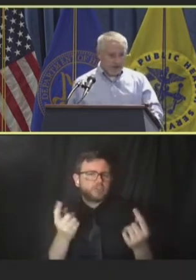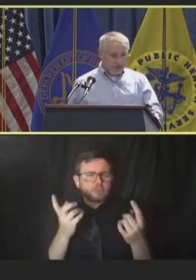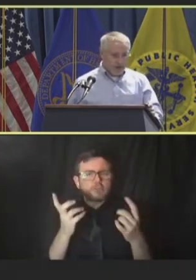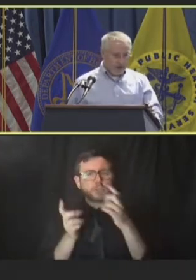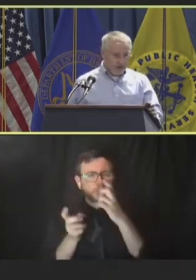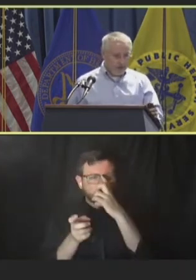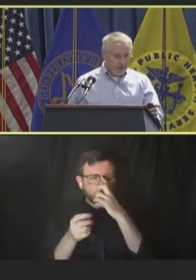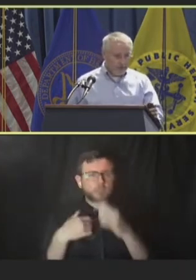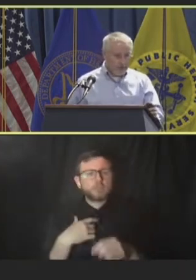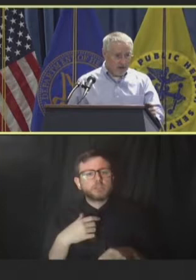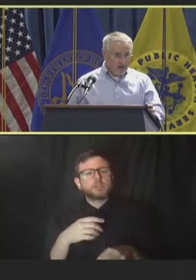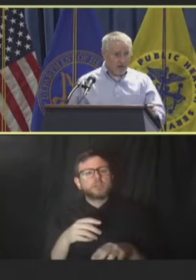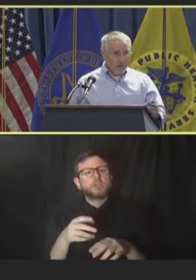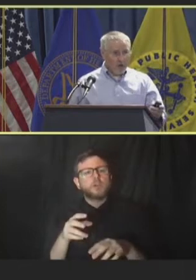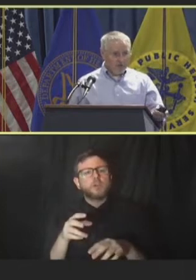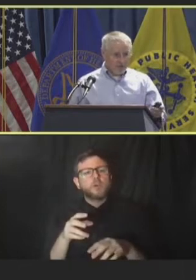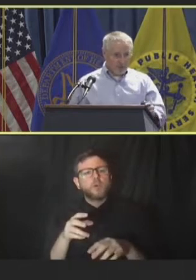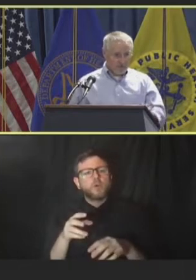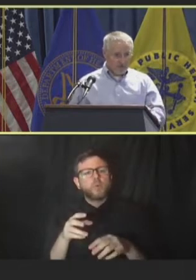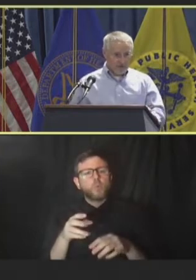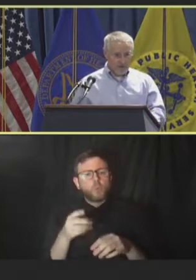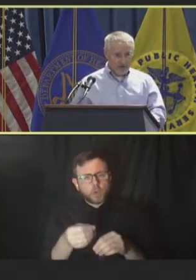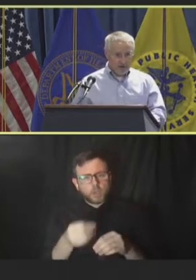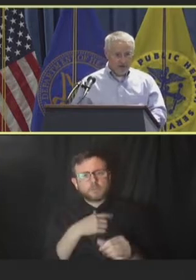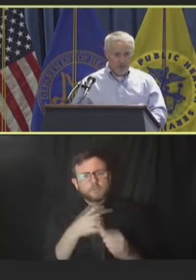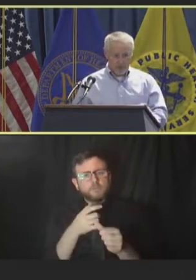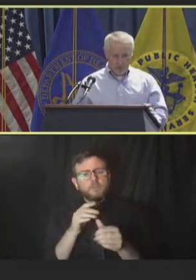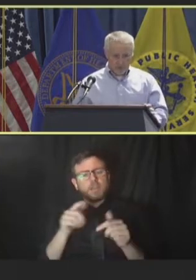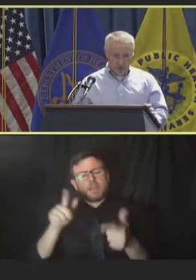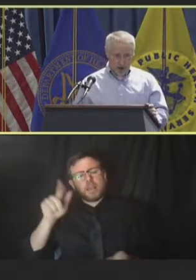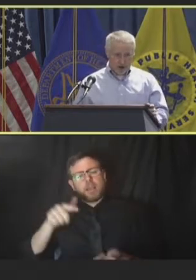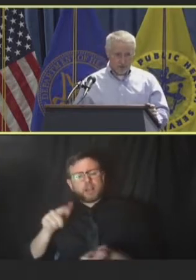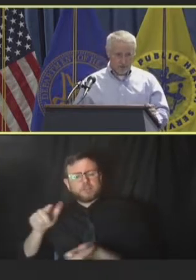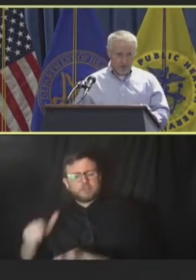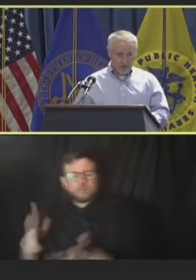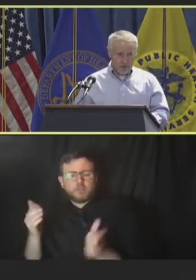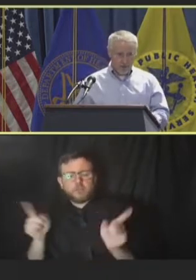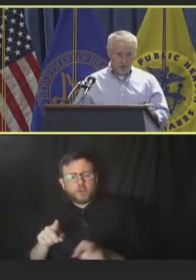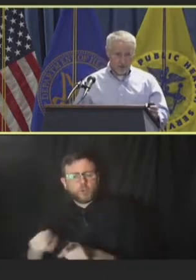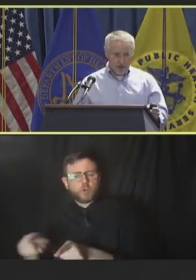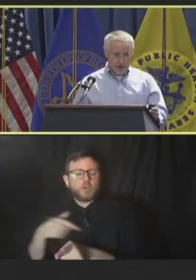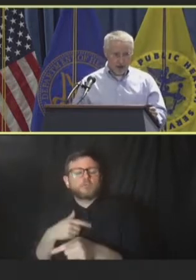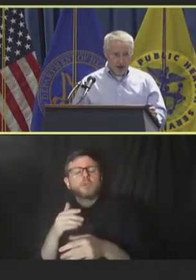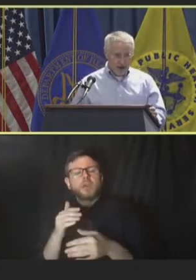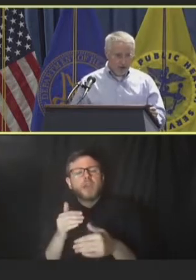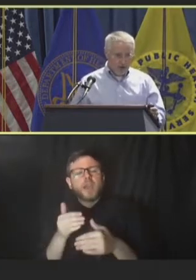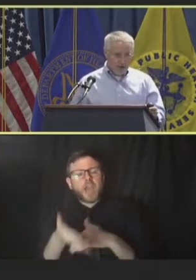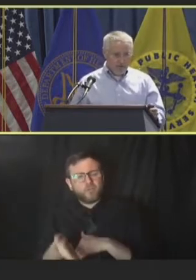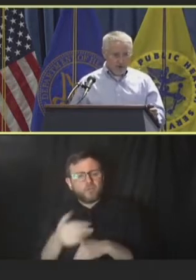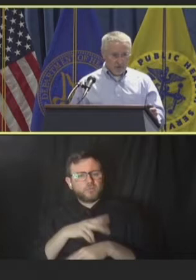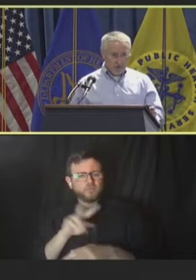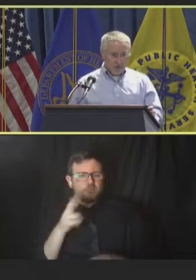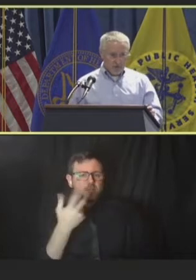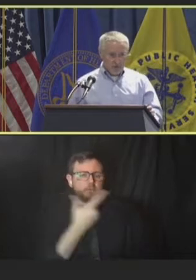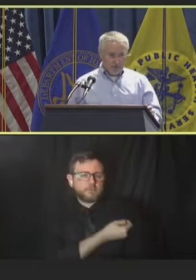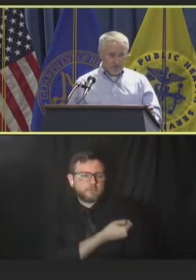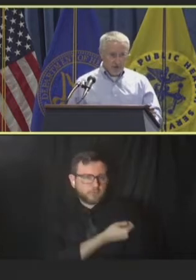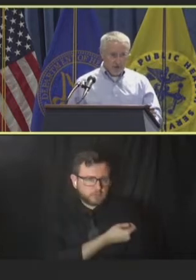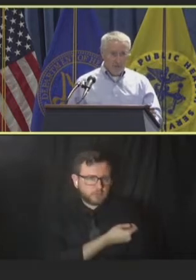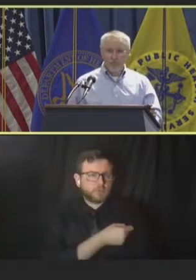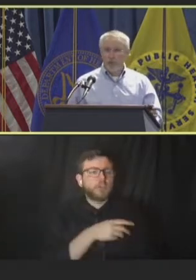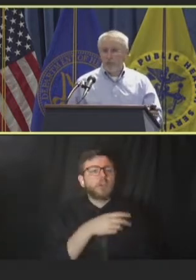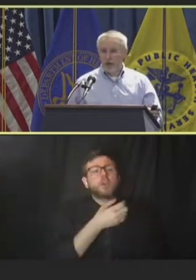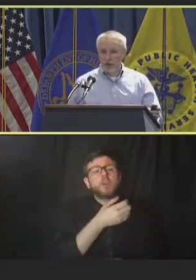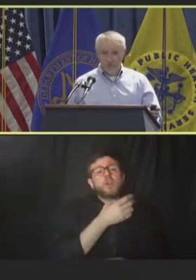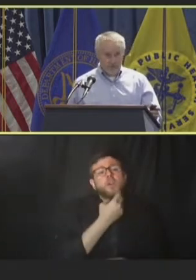and the second dose. For ages 12 to 17, the frequency of reactions were equal or slightly higher following the booster than